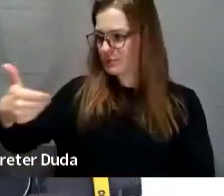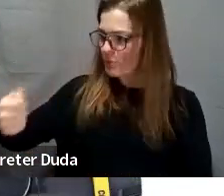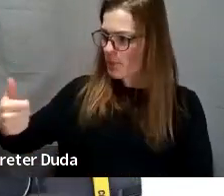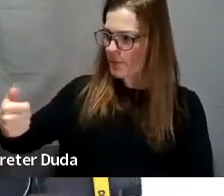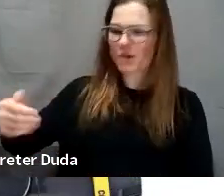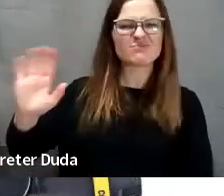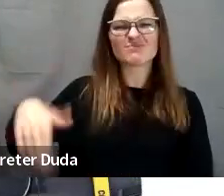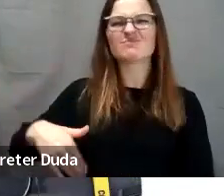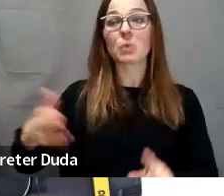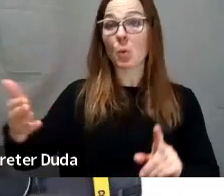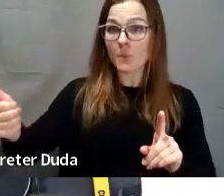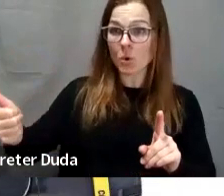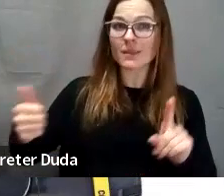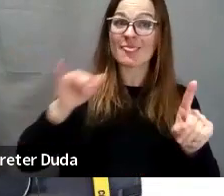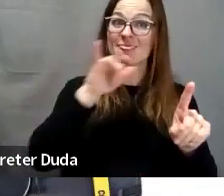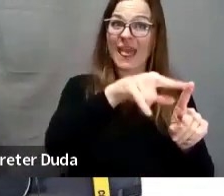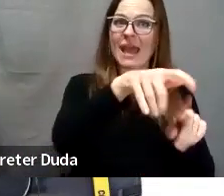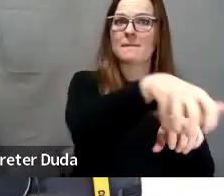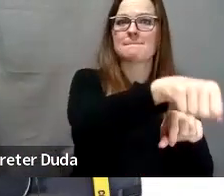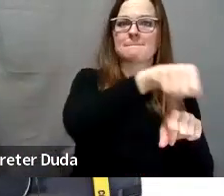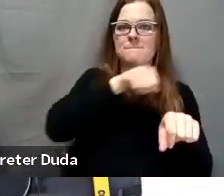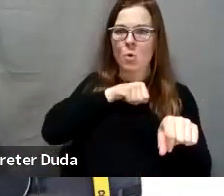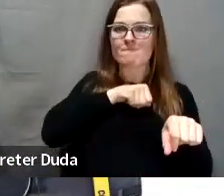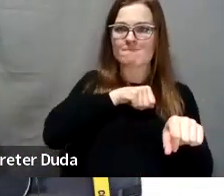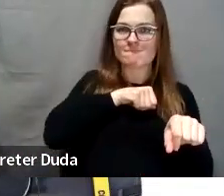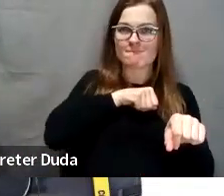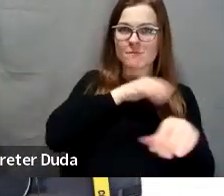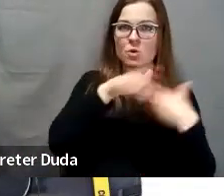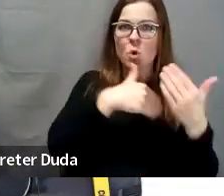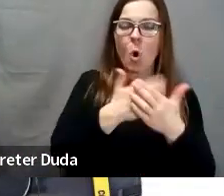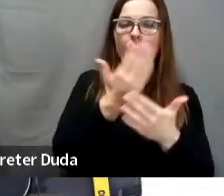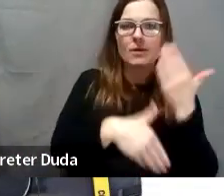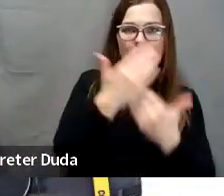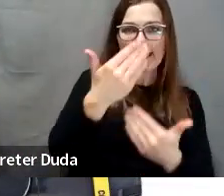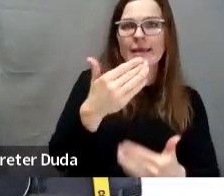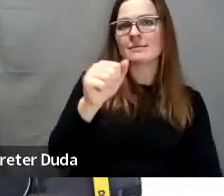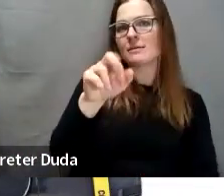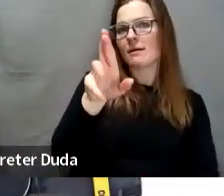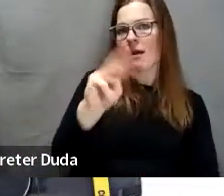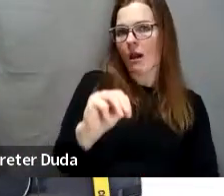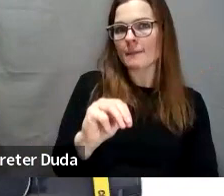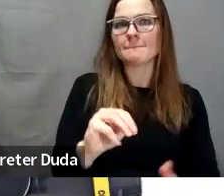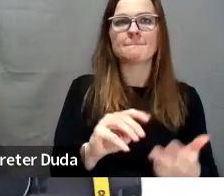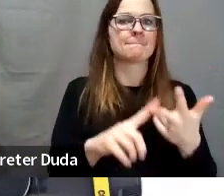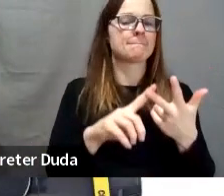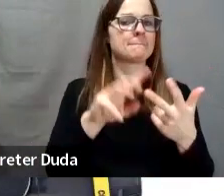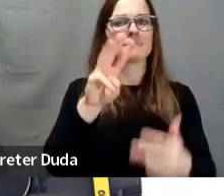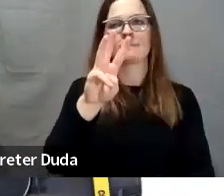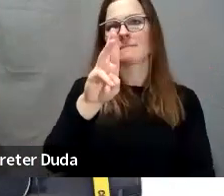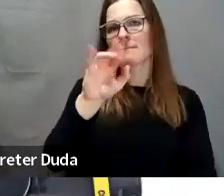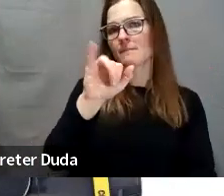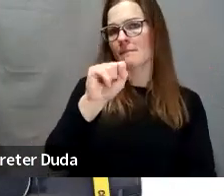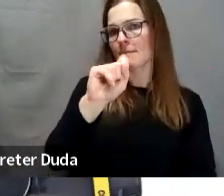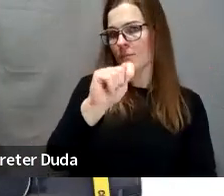you bring back with your entire hand or arm or wrist or whatever it may be that you use to bring it back. And